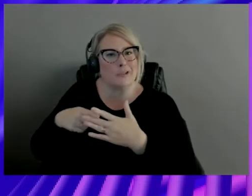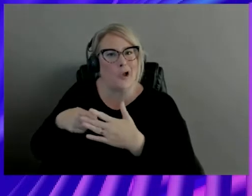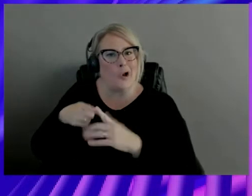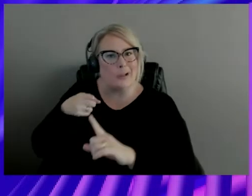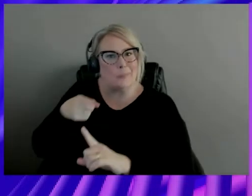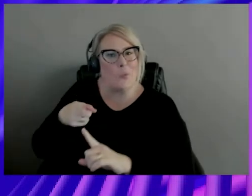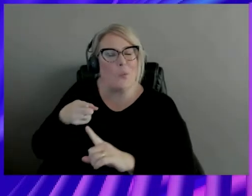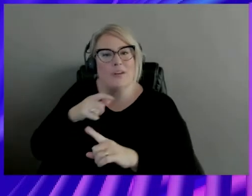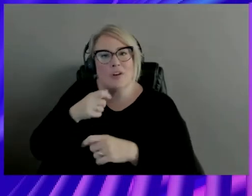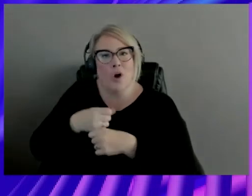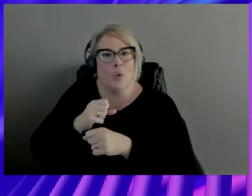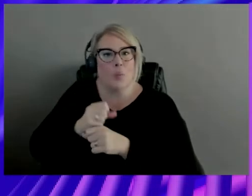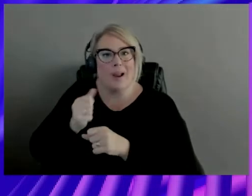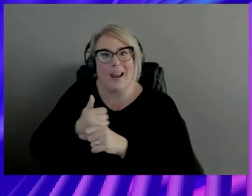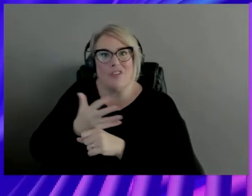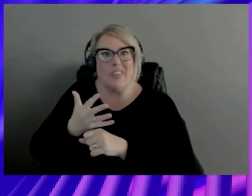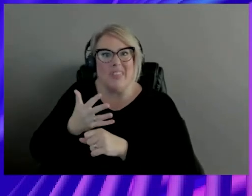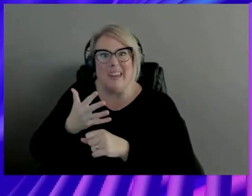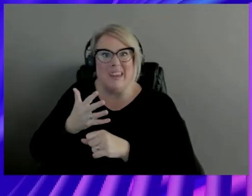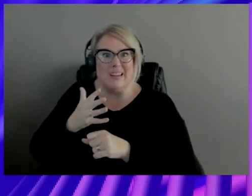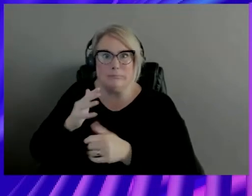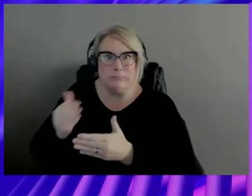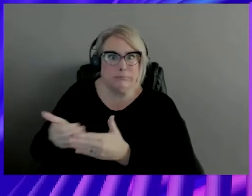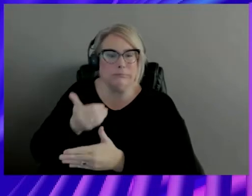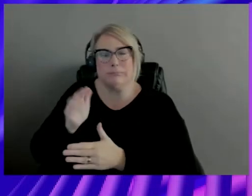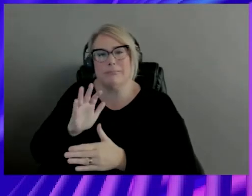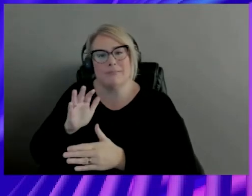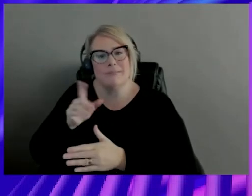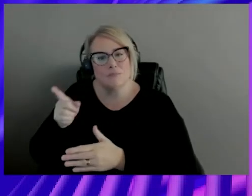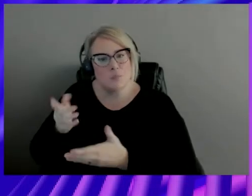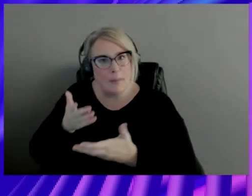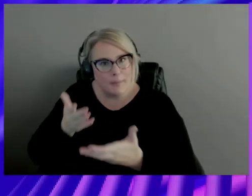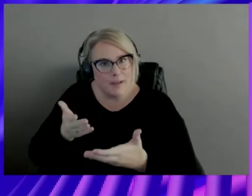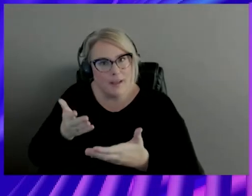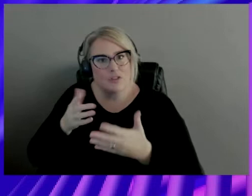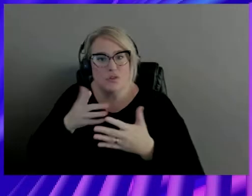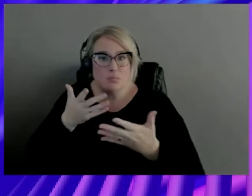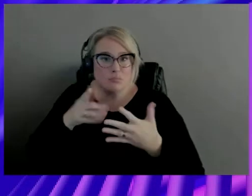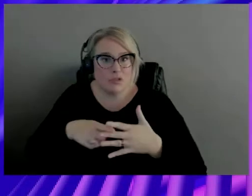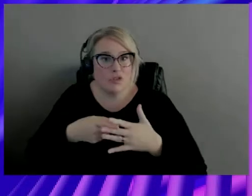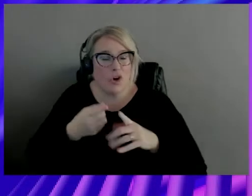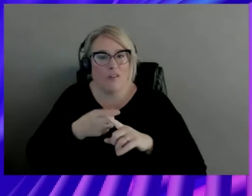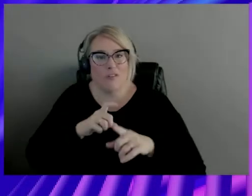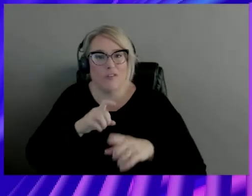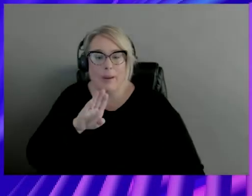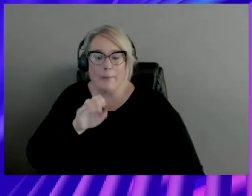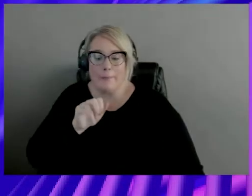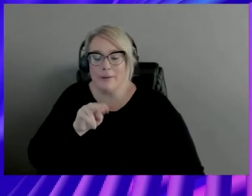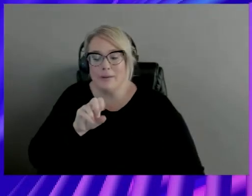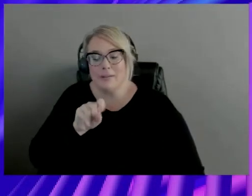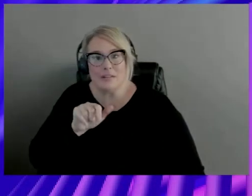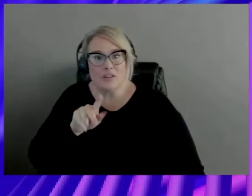everything basically from scratch. I'm going to say, I want to, start from the Beanstalk recipe.